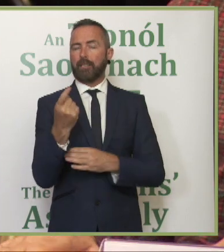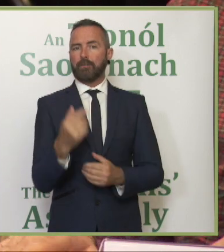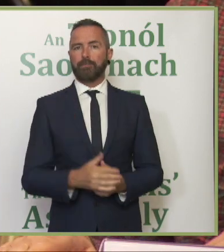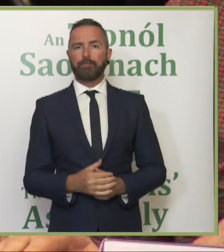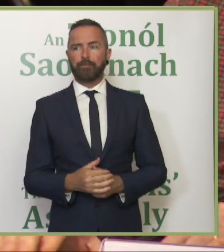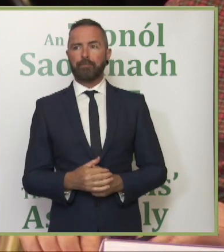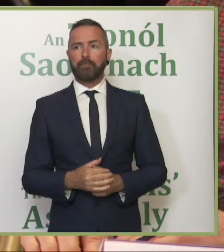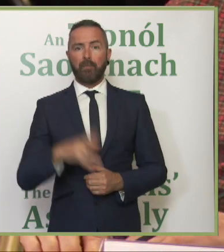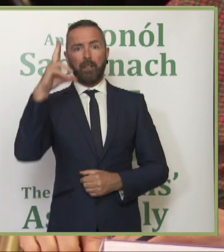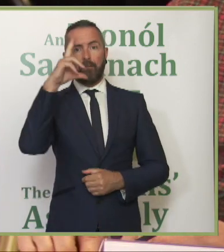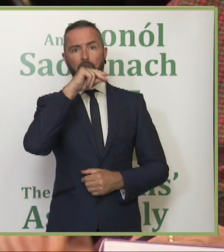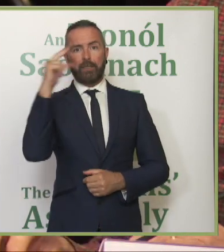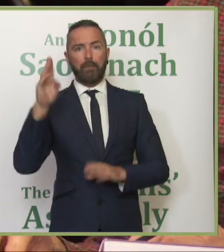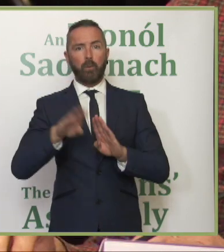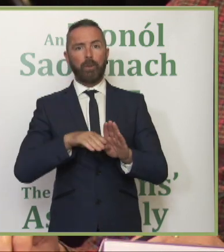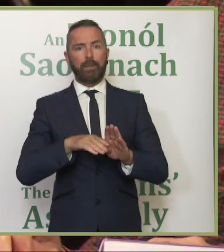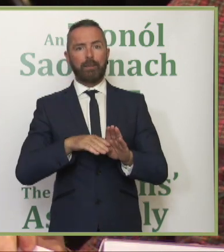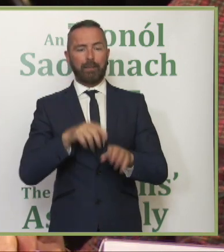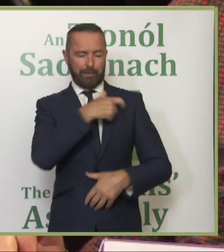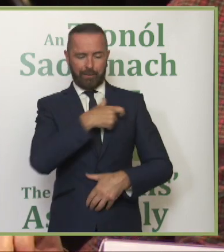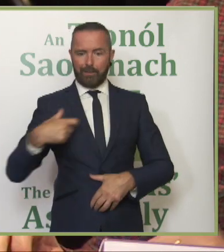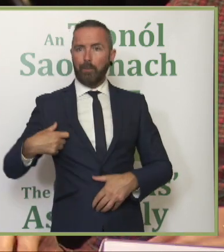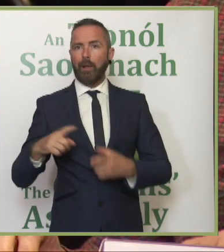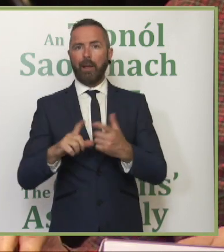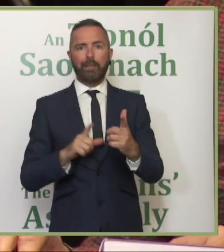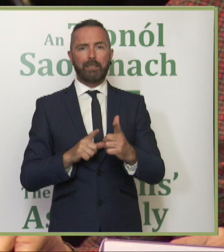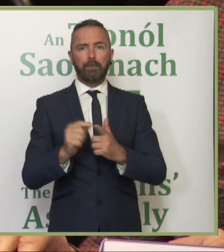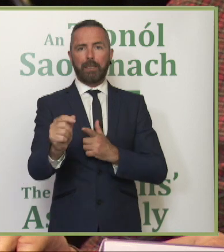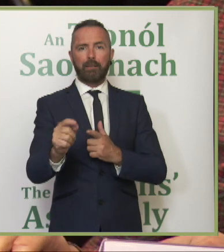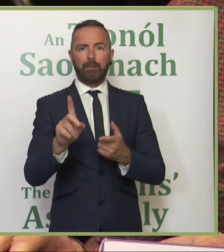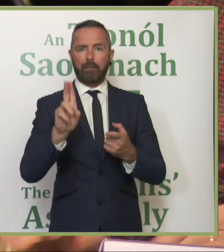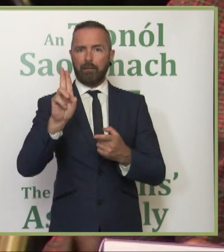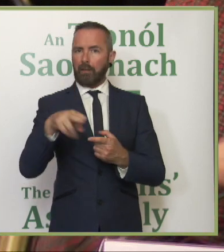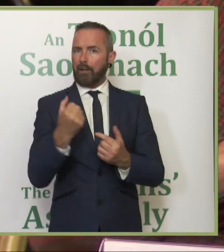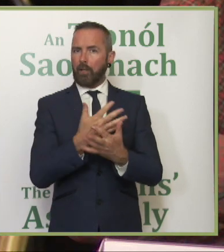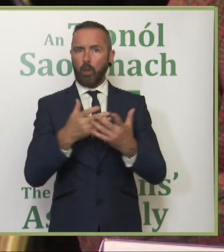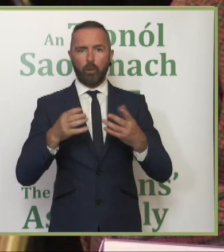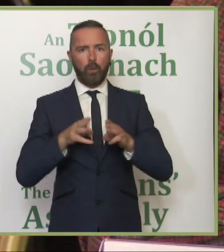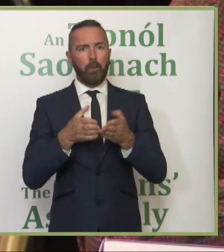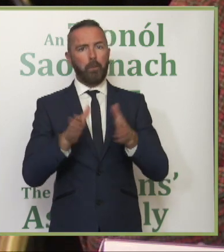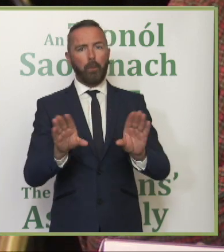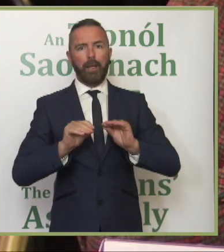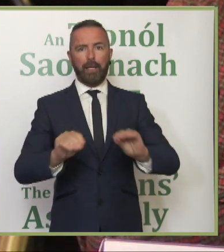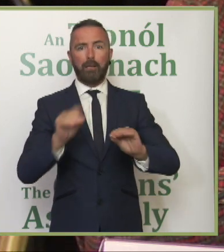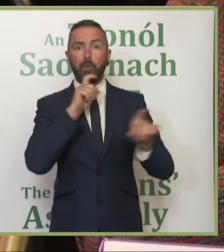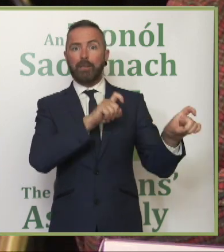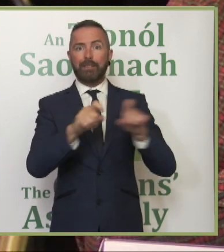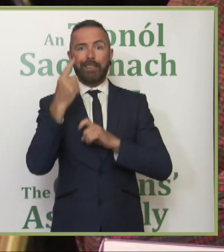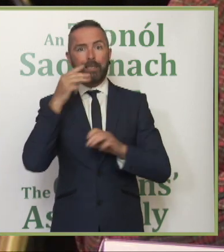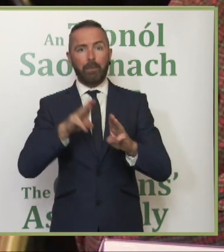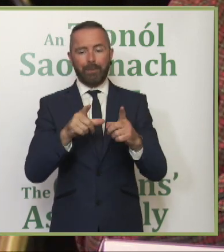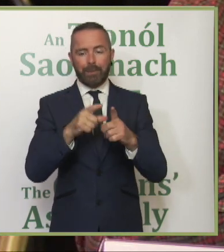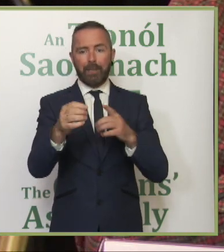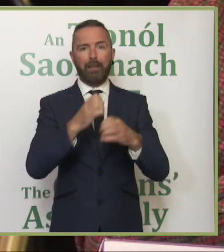with seatbelts and speeding, you can have all the public education you like. People will still speed. You need to